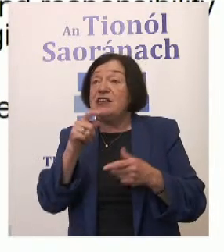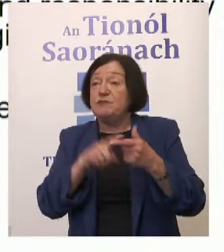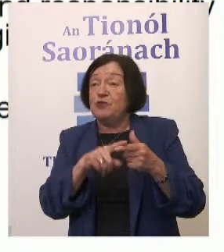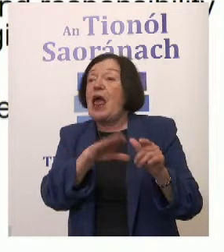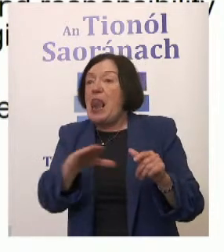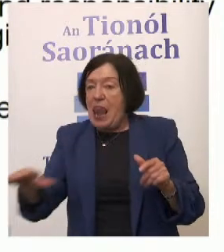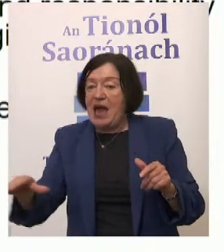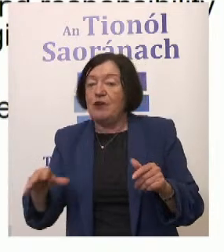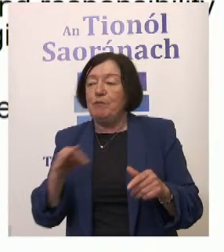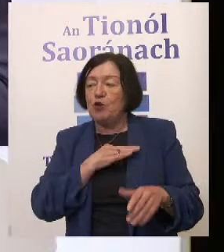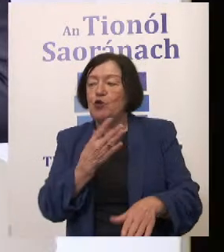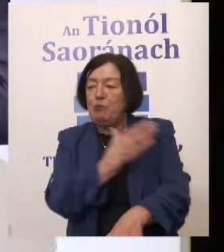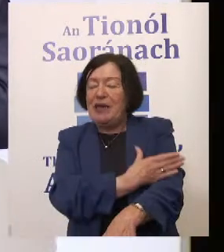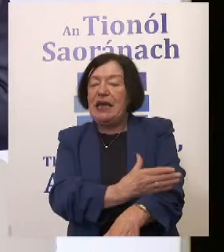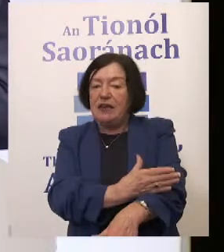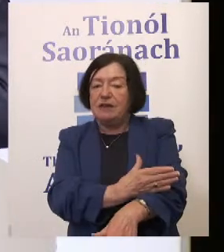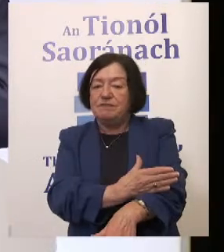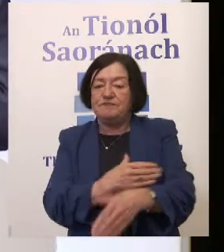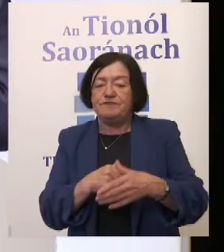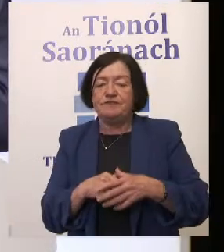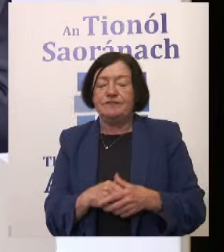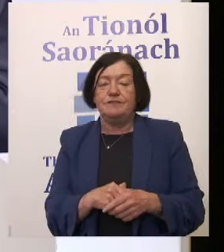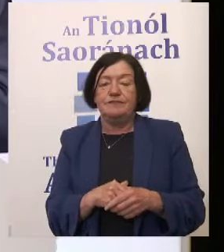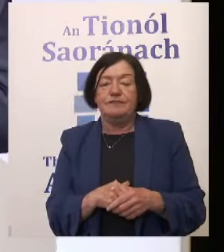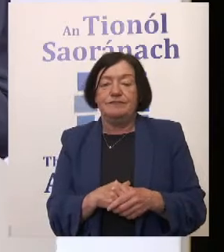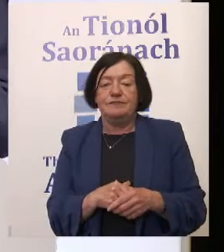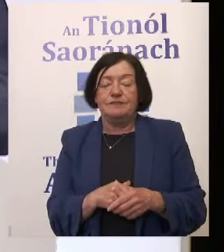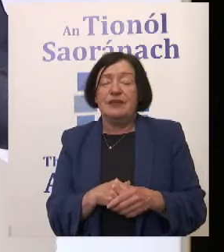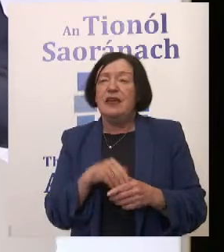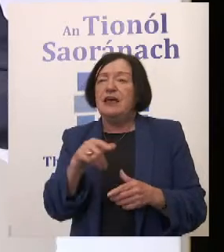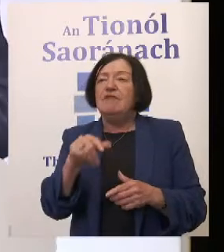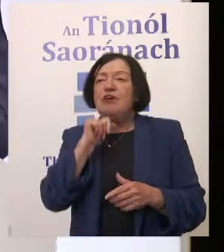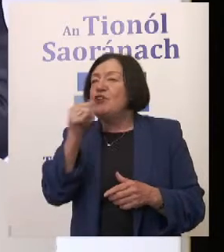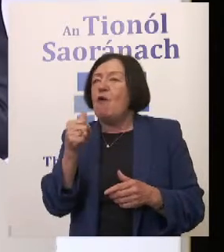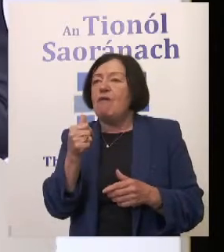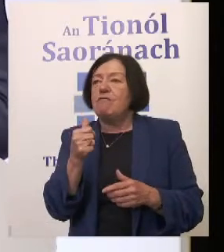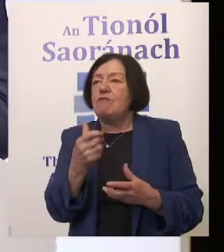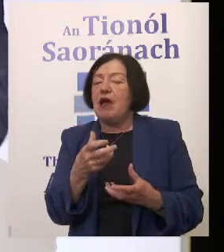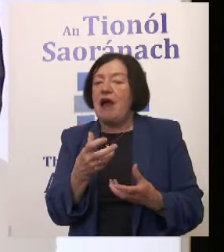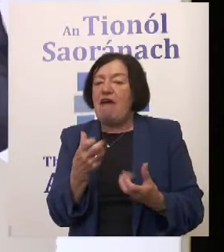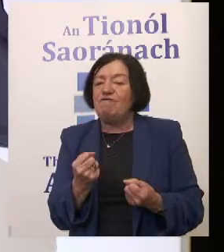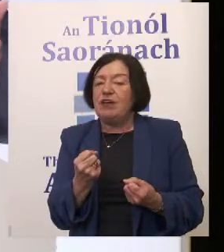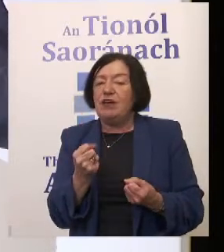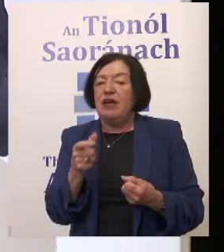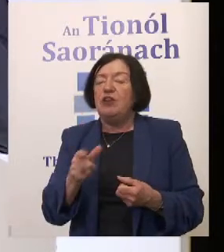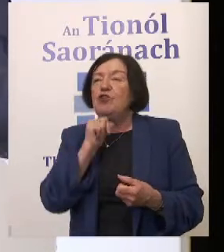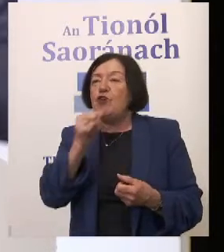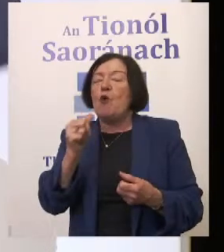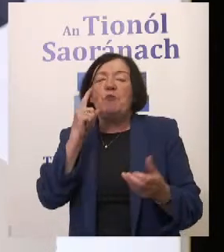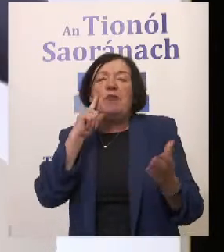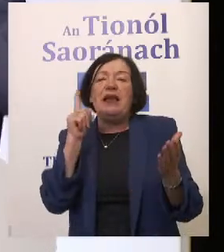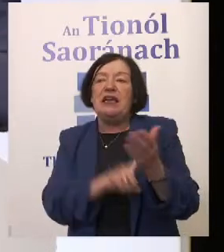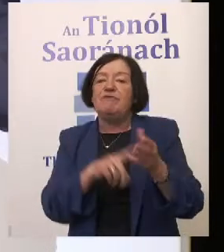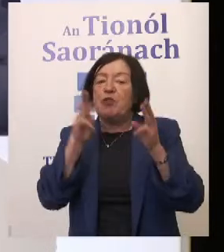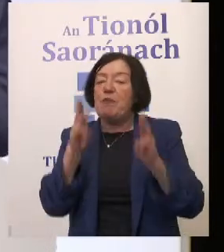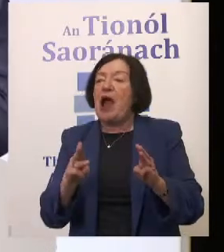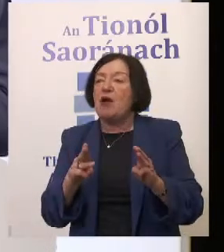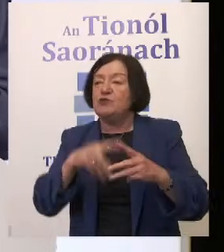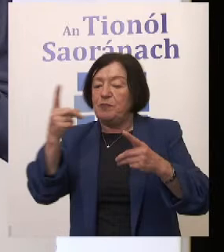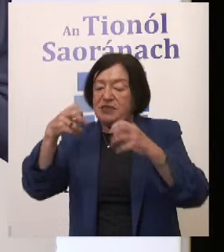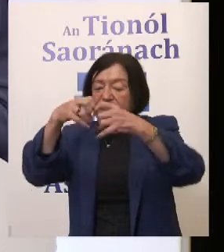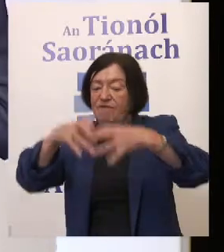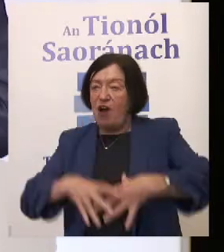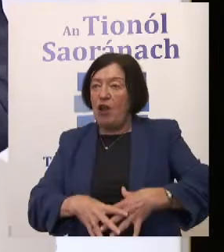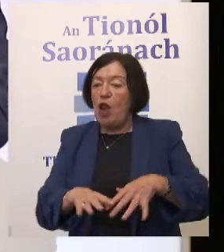example. But if you don't get that, and if you don't believe that powers will be devolved at a